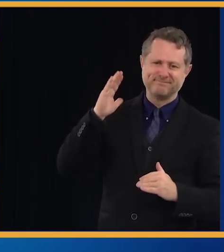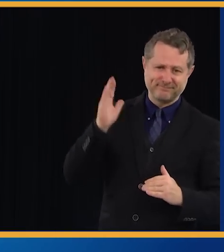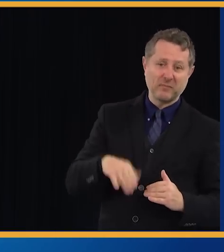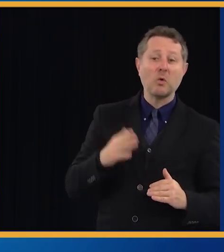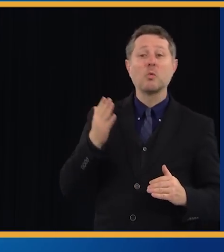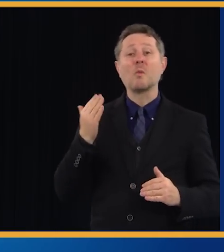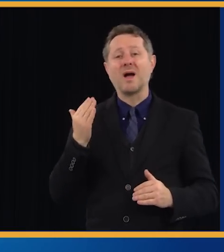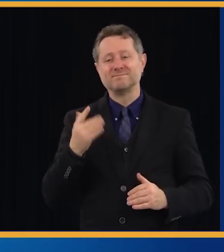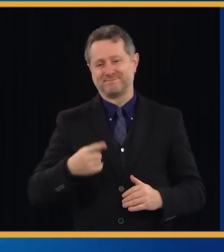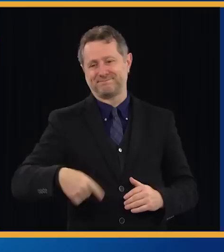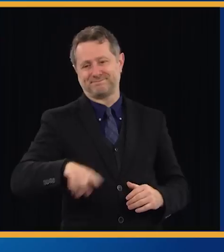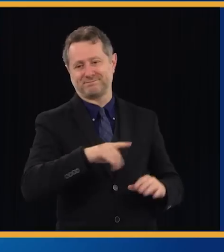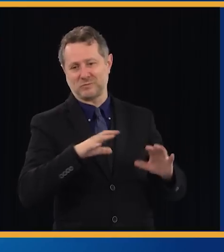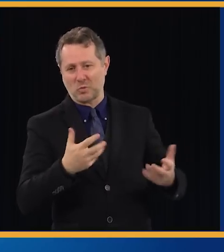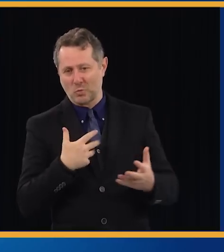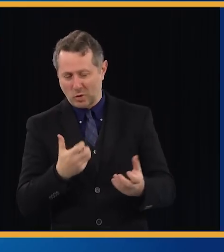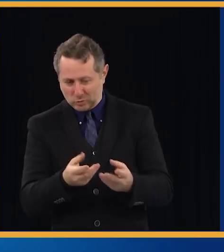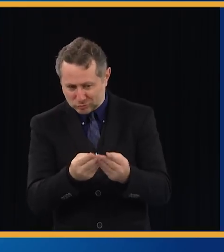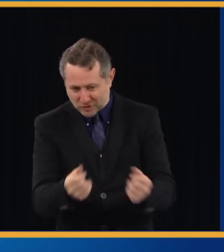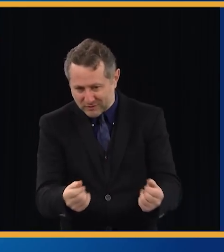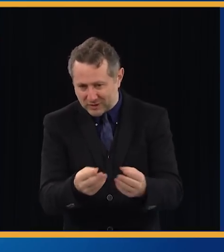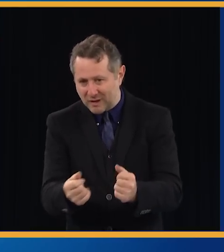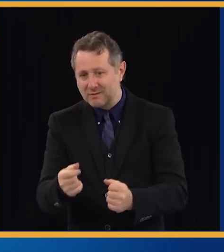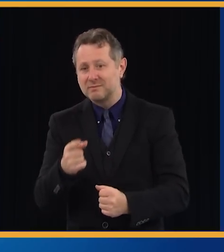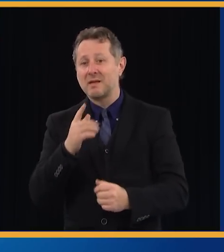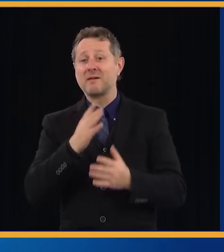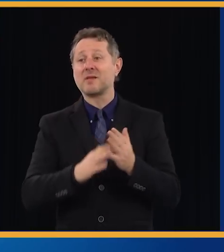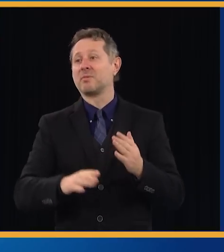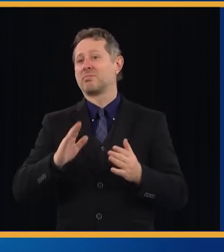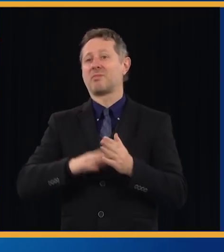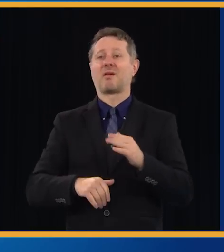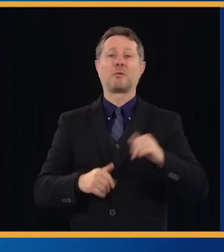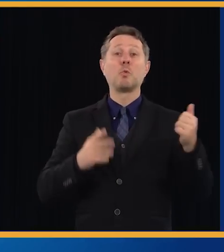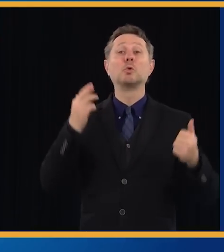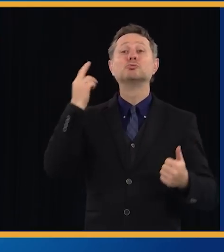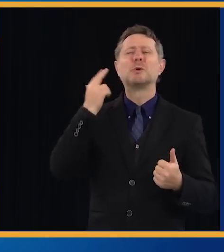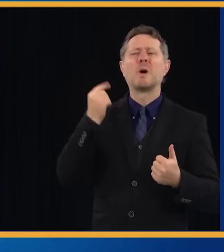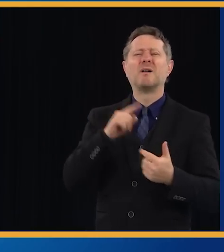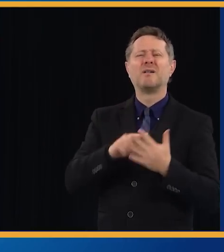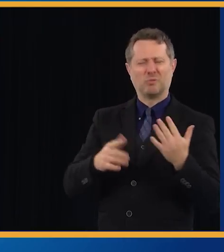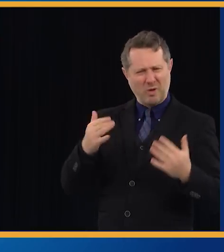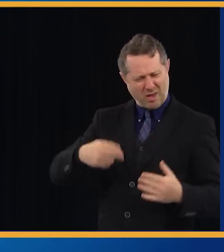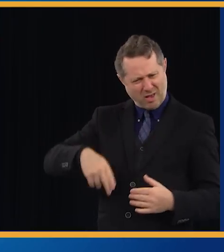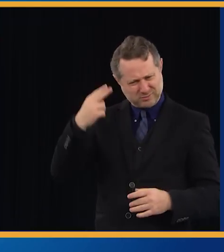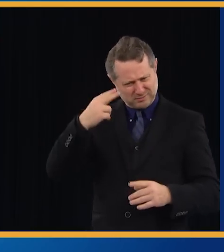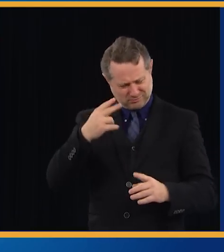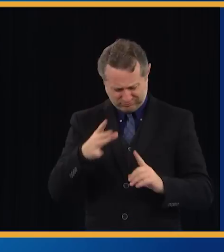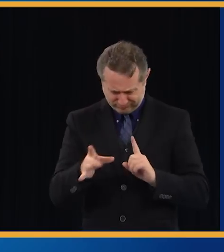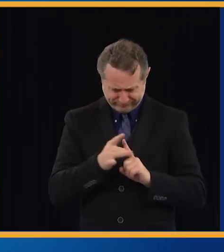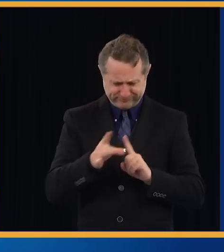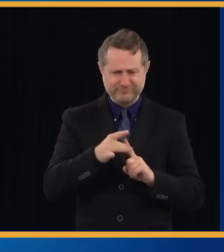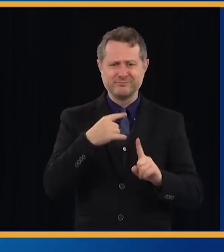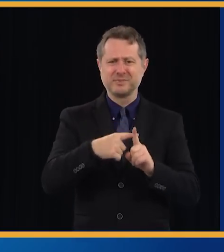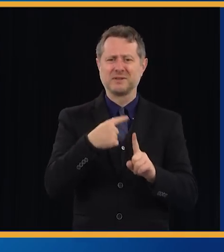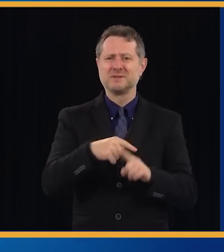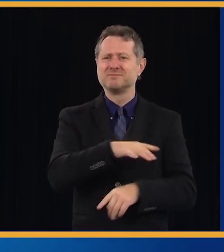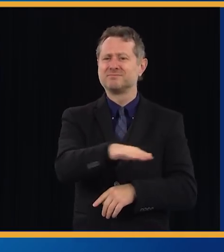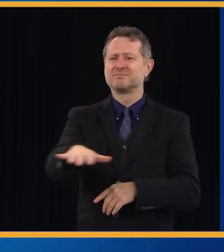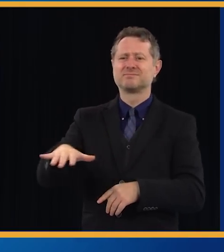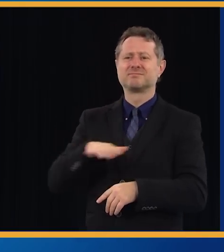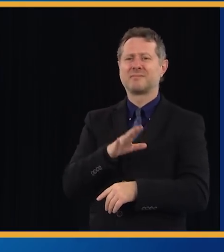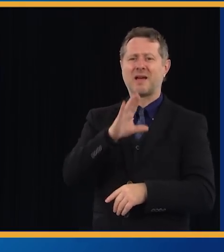have a higher percentage of positives in the African American and Latino community. There were existing